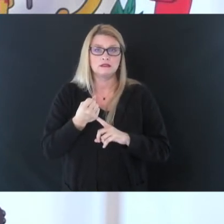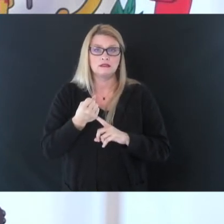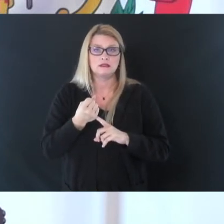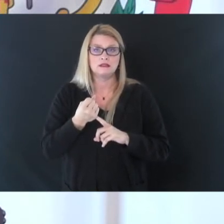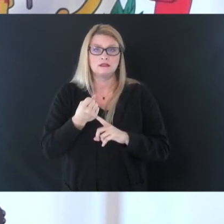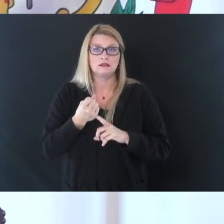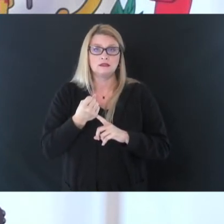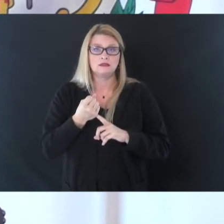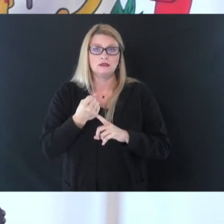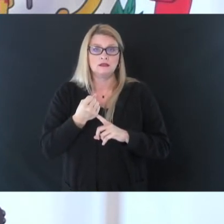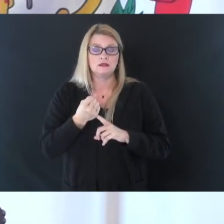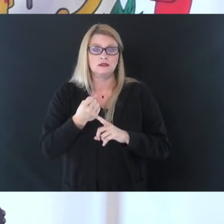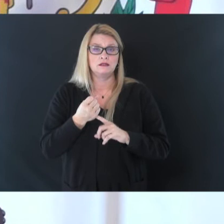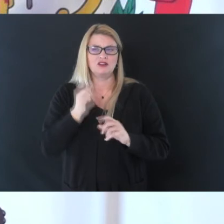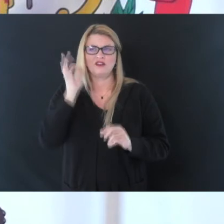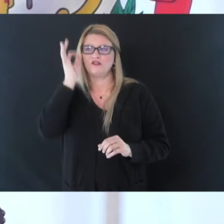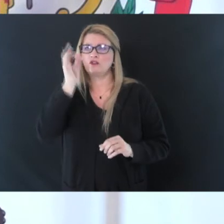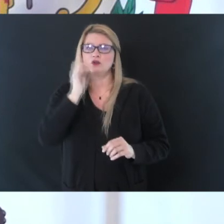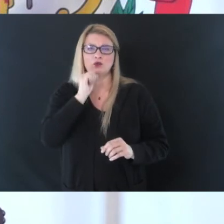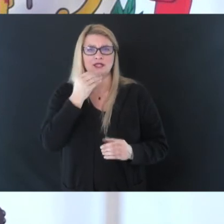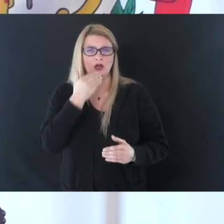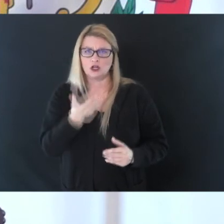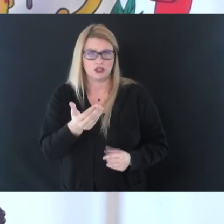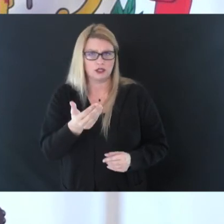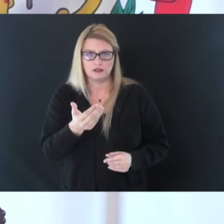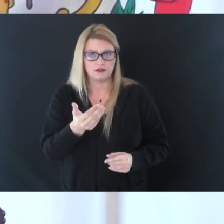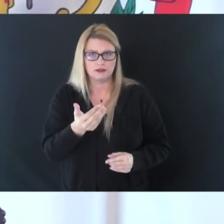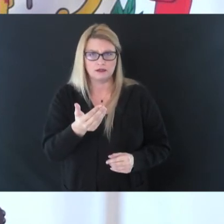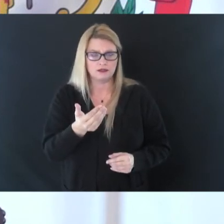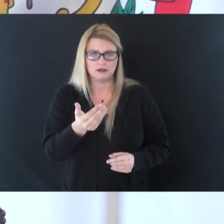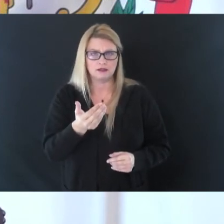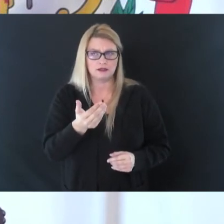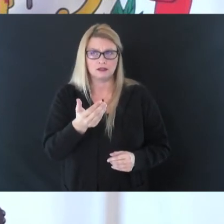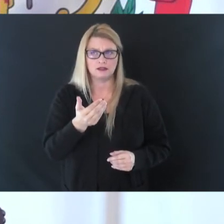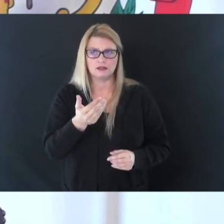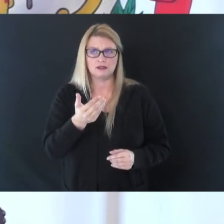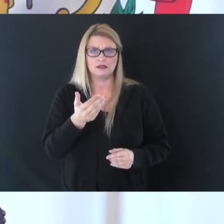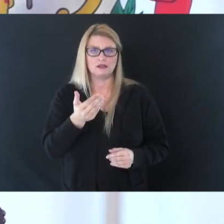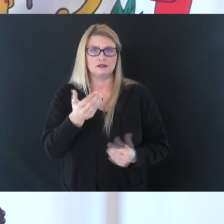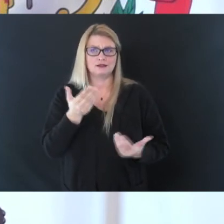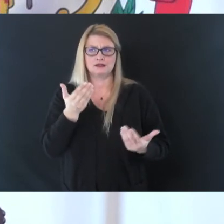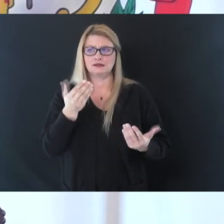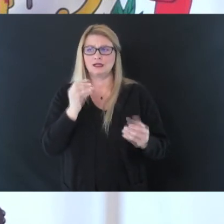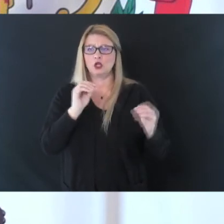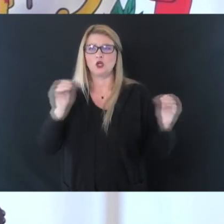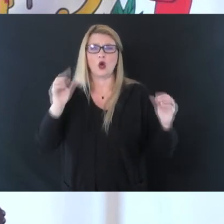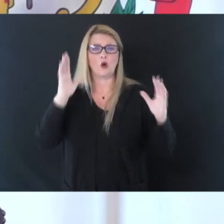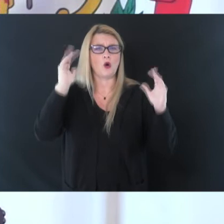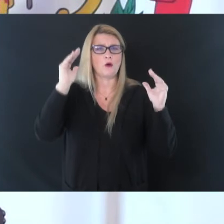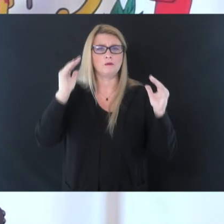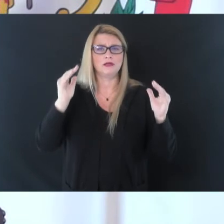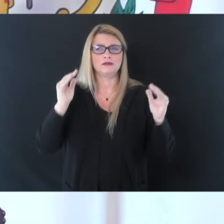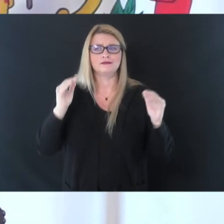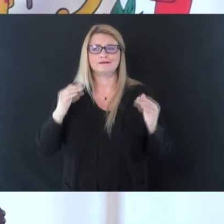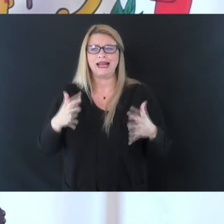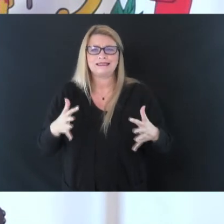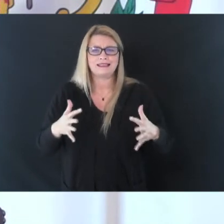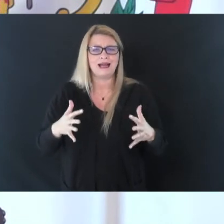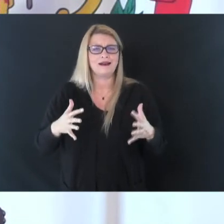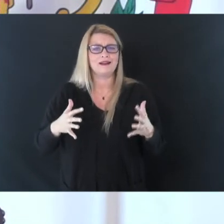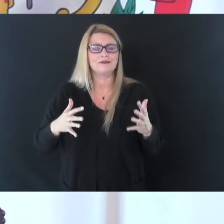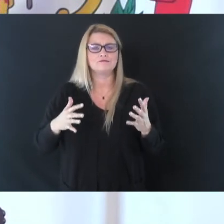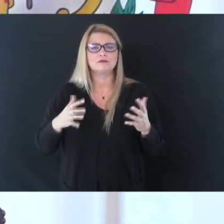The outlook was not good. And the outlook was a lot of hopelessness and surely a lot of anxiety.